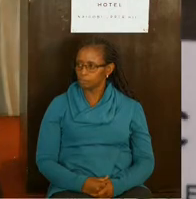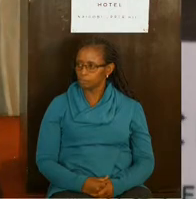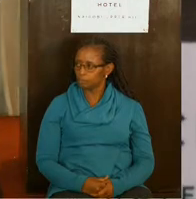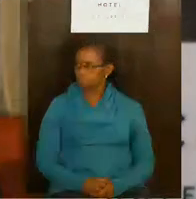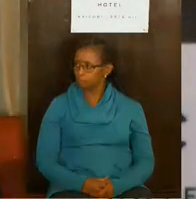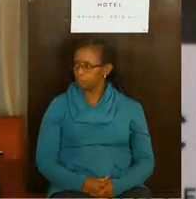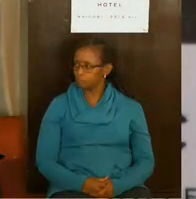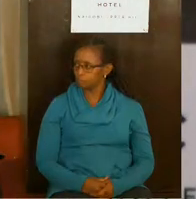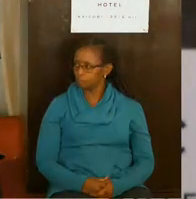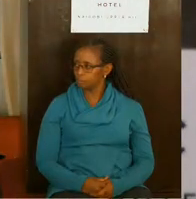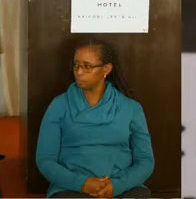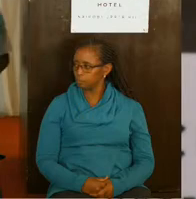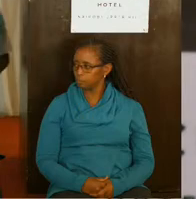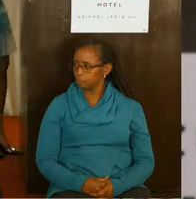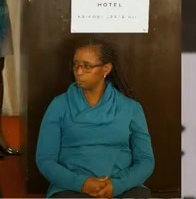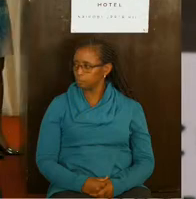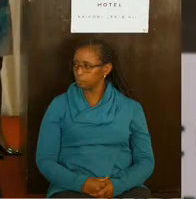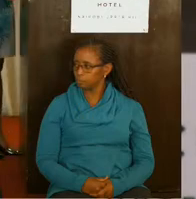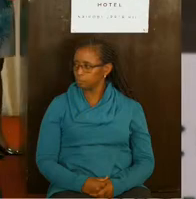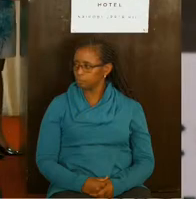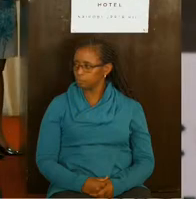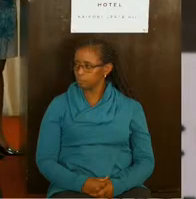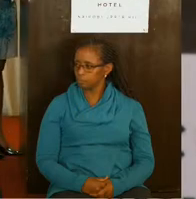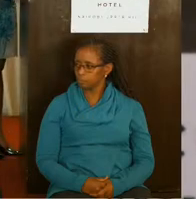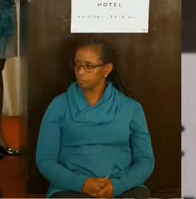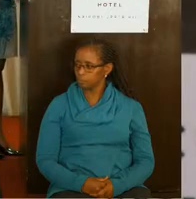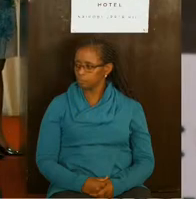no they they have it there